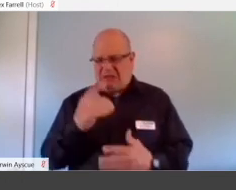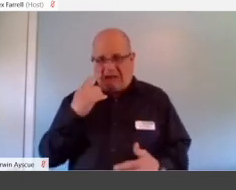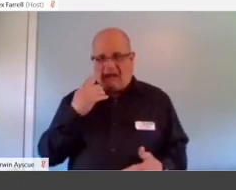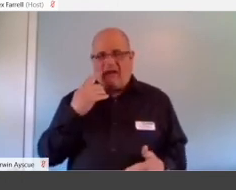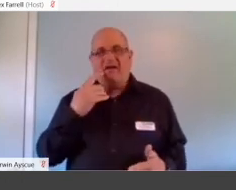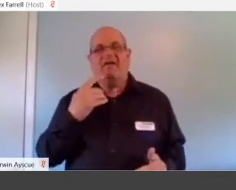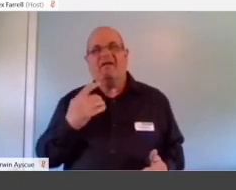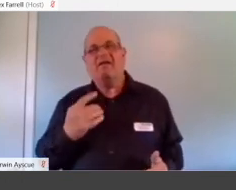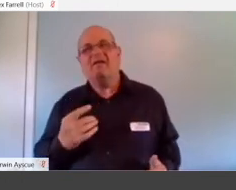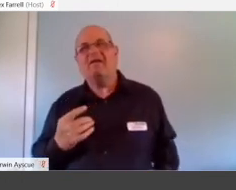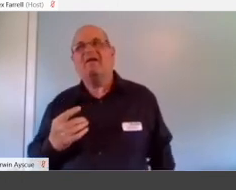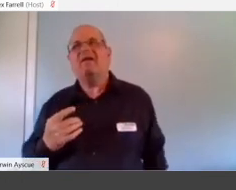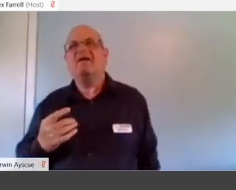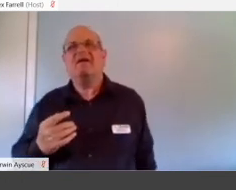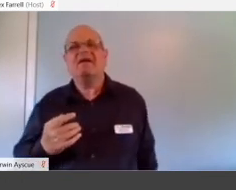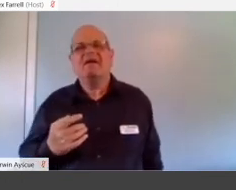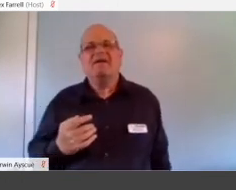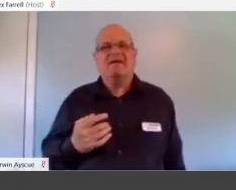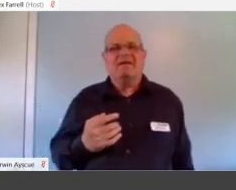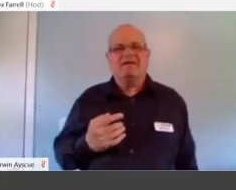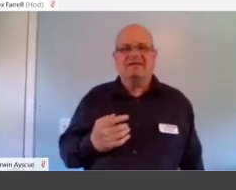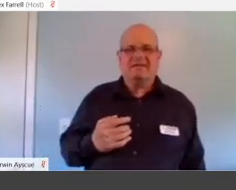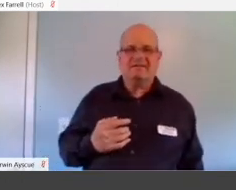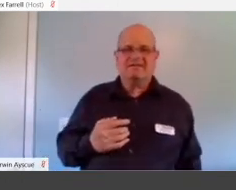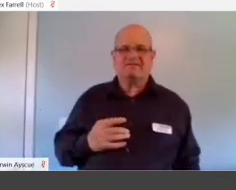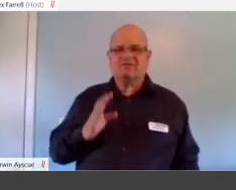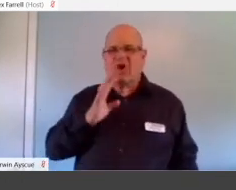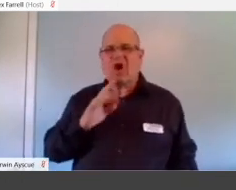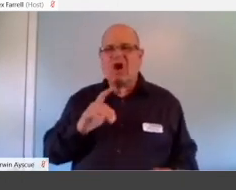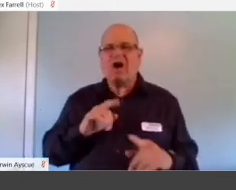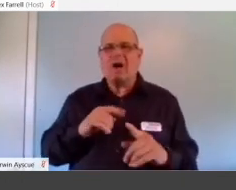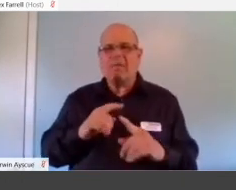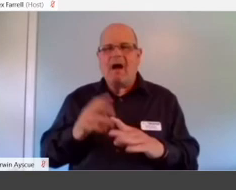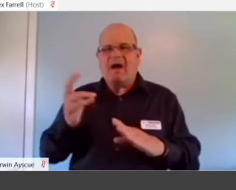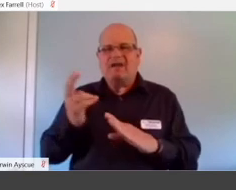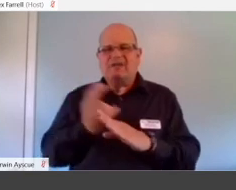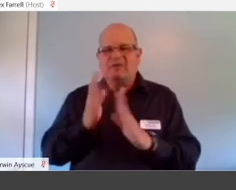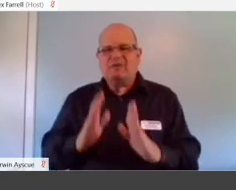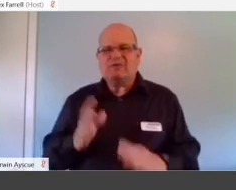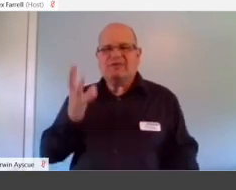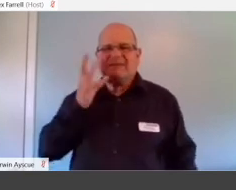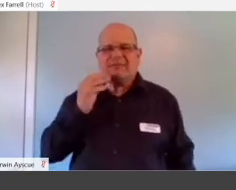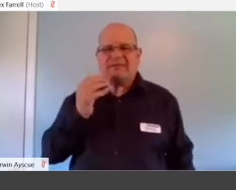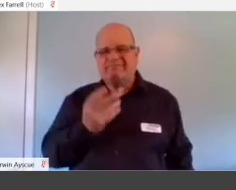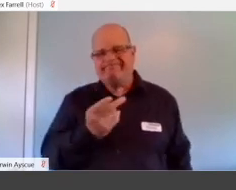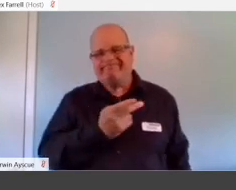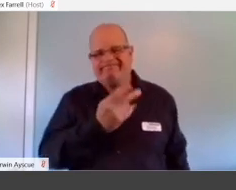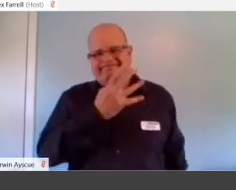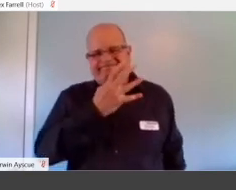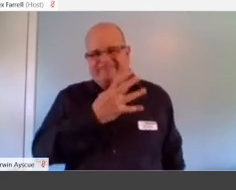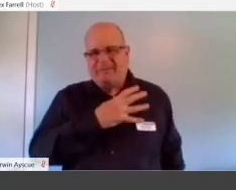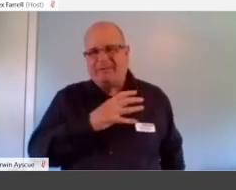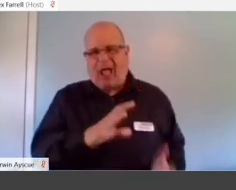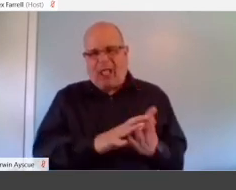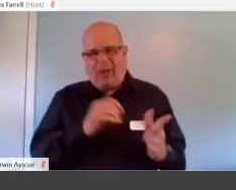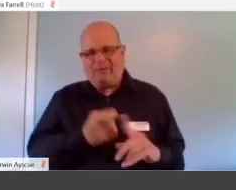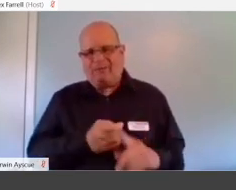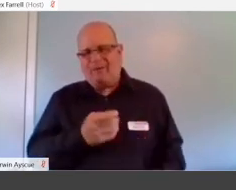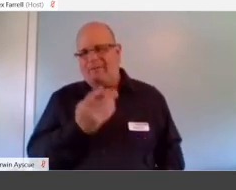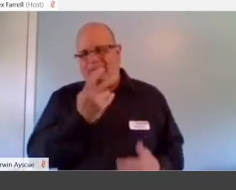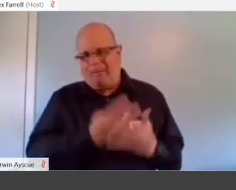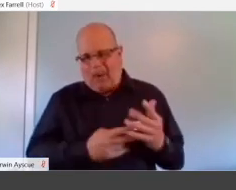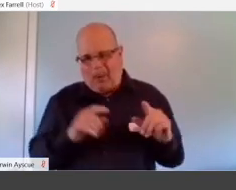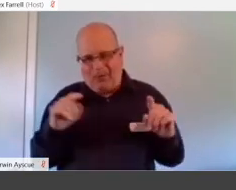if you want to find out tons of great stuff about user experience, follow Leslie and Summer on Twitter, because I learned like half of what I learned from following the two